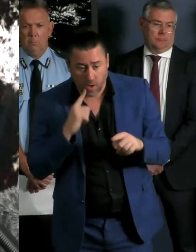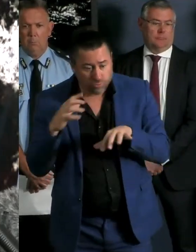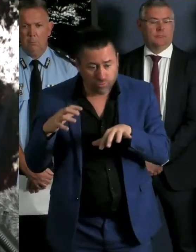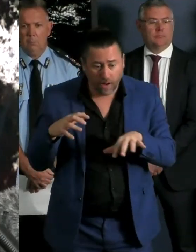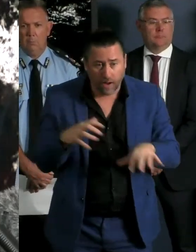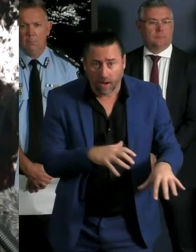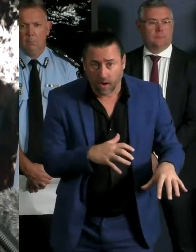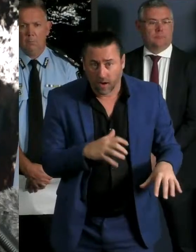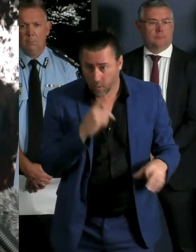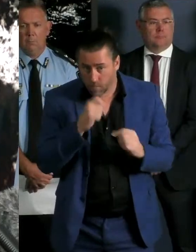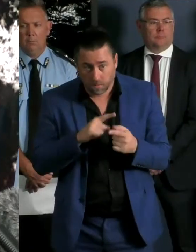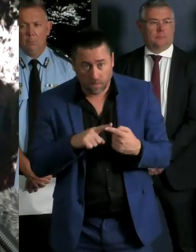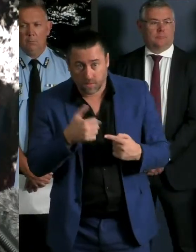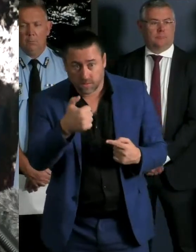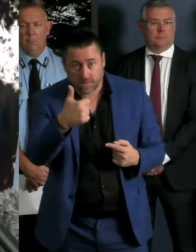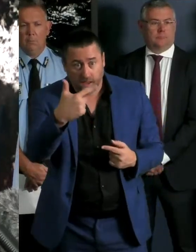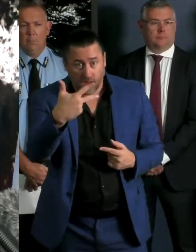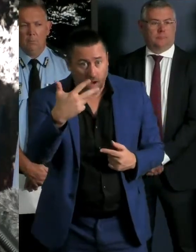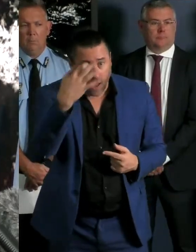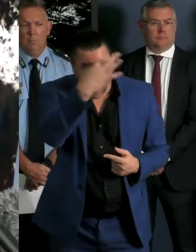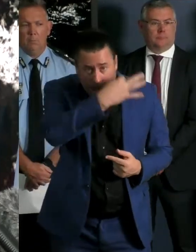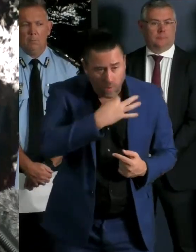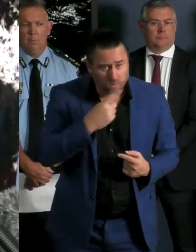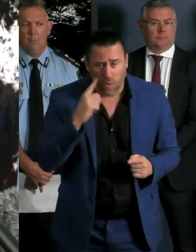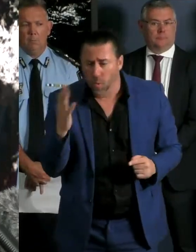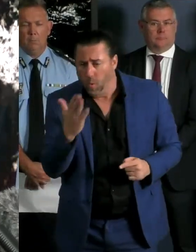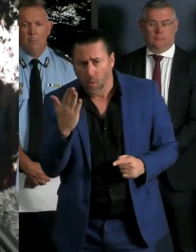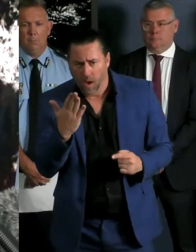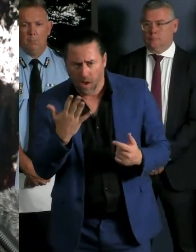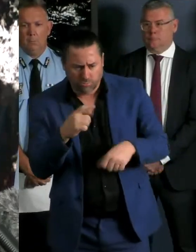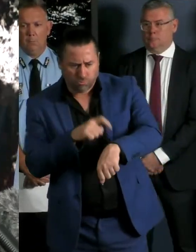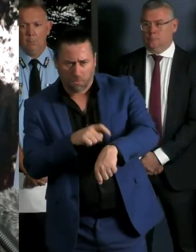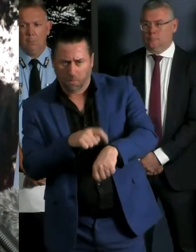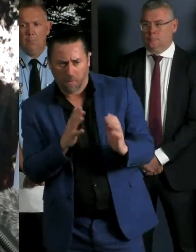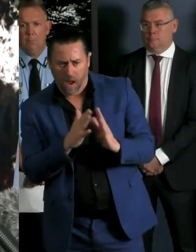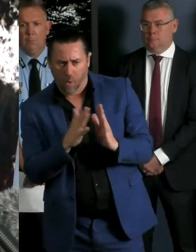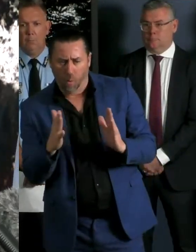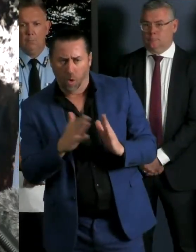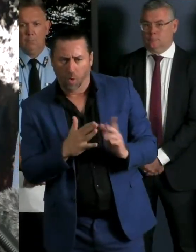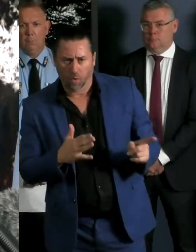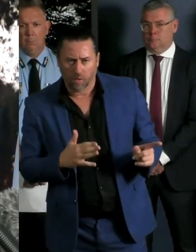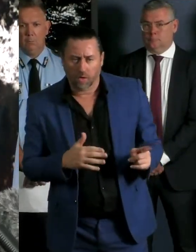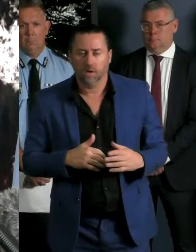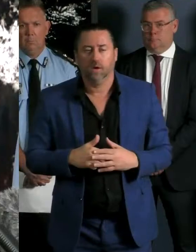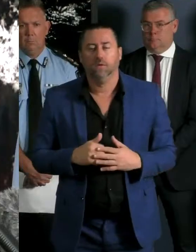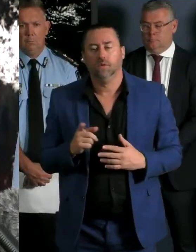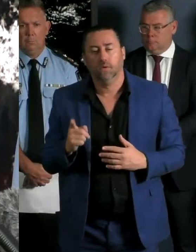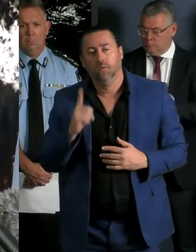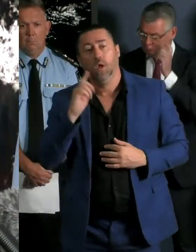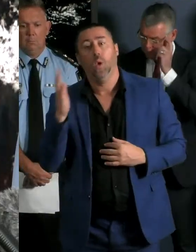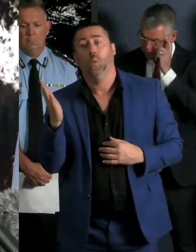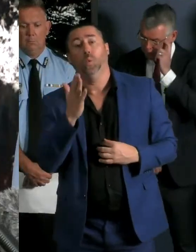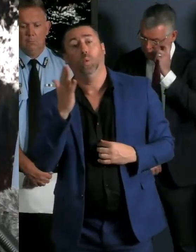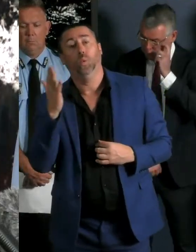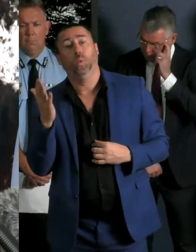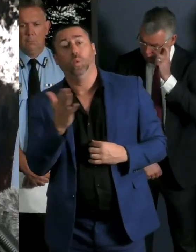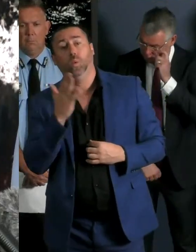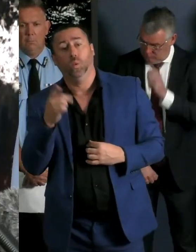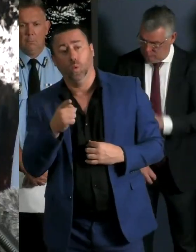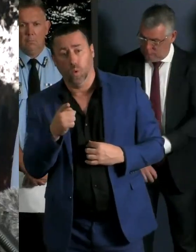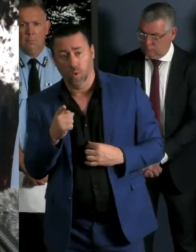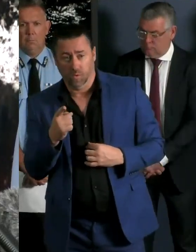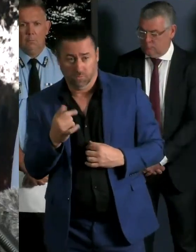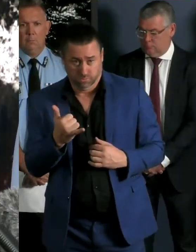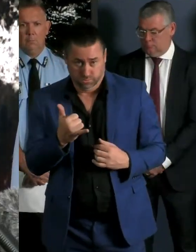relying on wind strong winds and the like? Yeah. So in terms of the wind impacts, that will